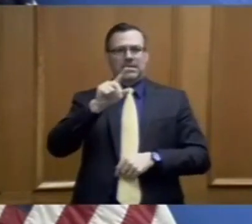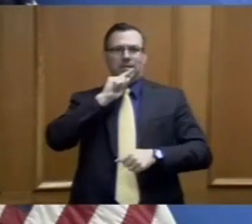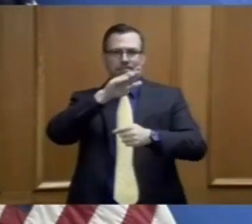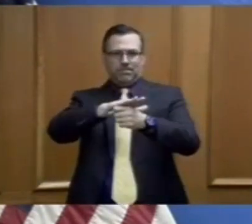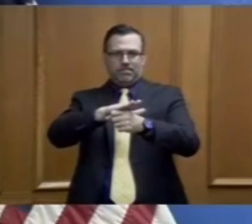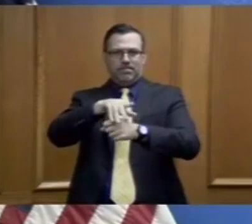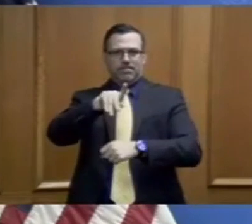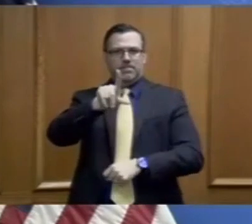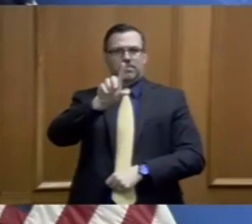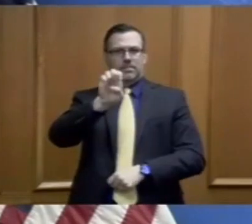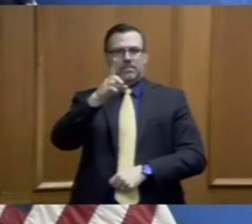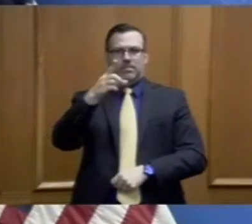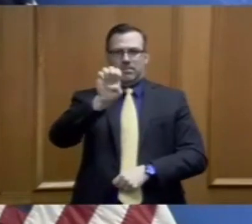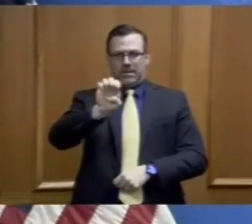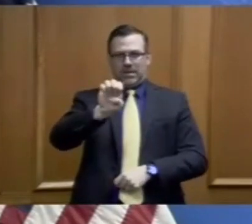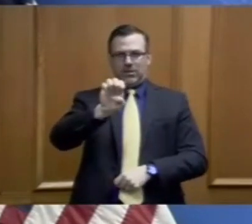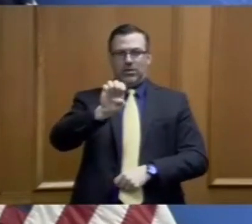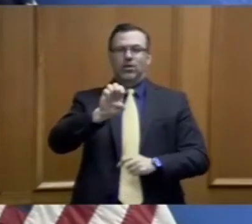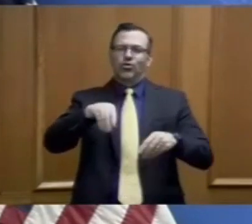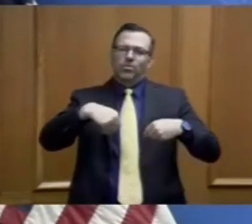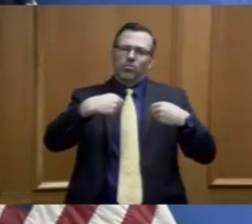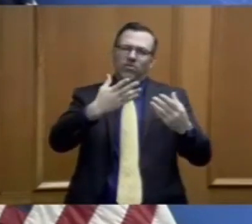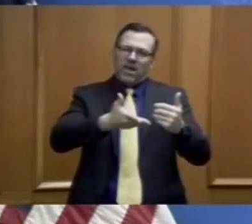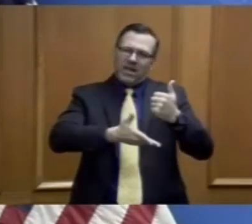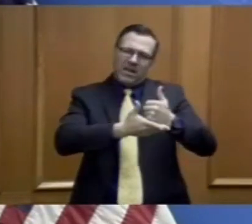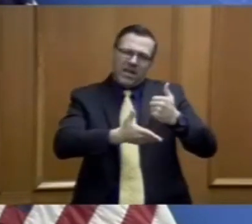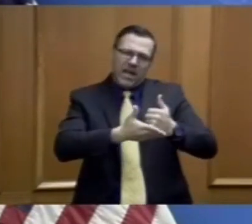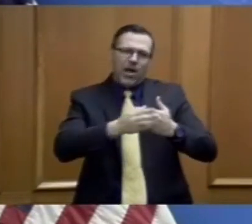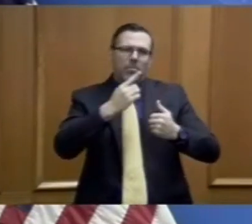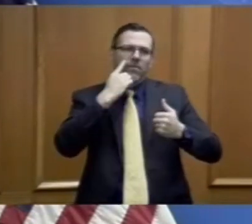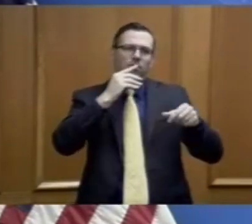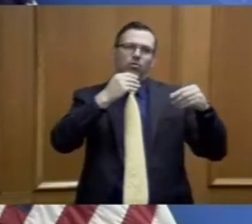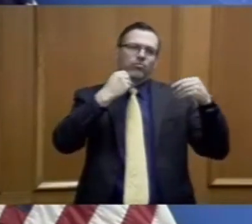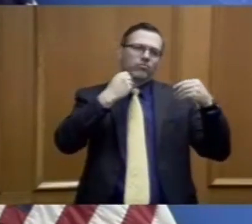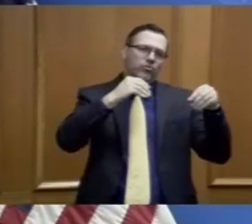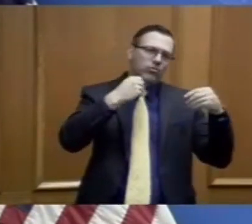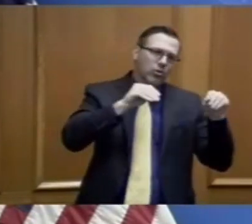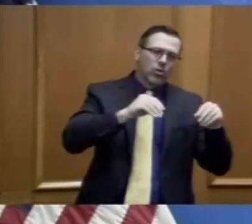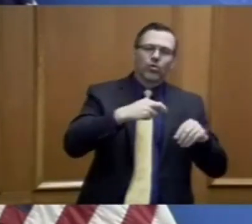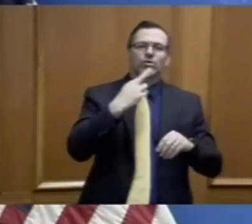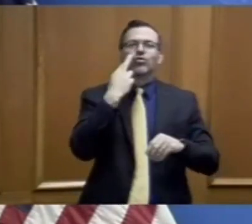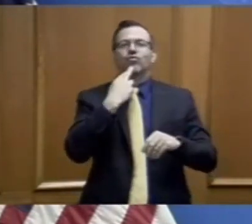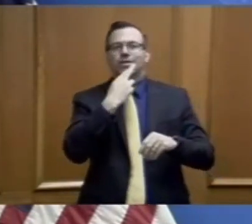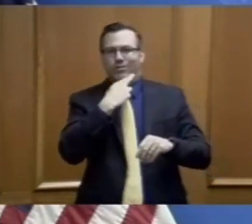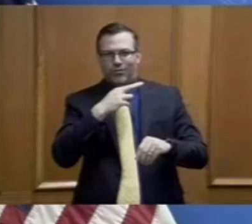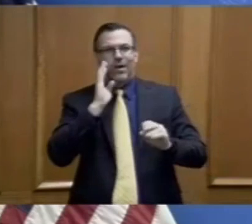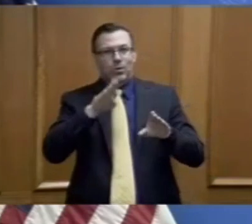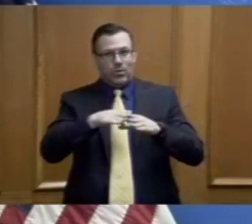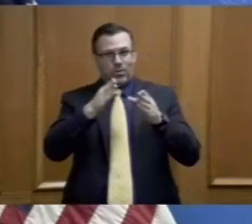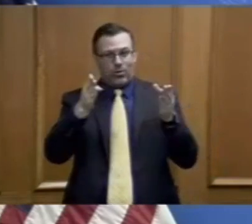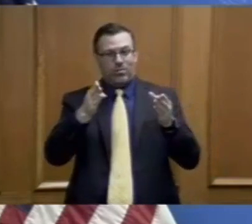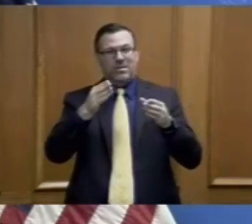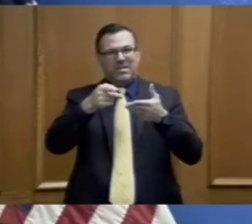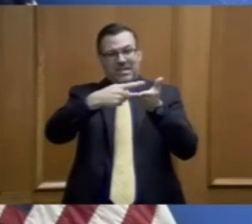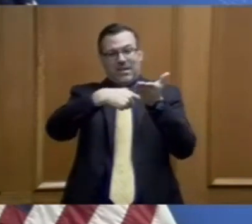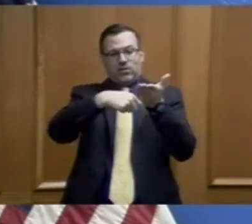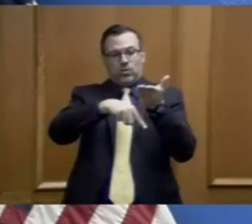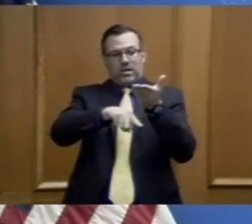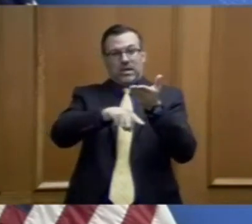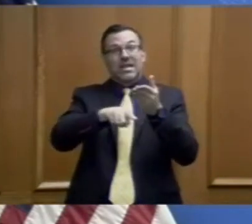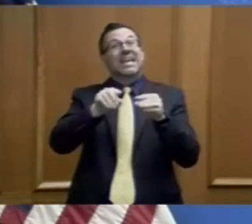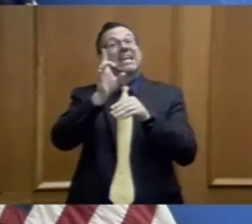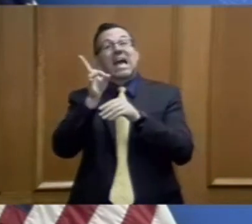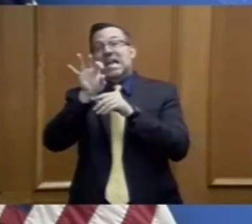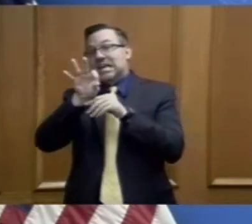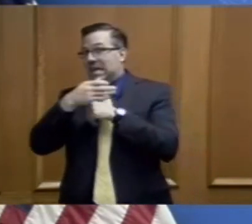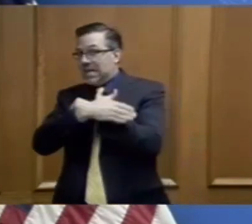and restaurants and how to get them open safely next week in those 89 counties.